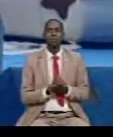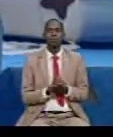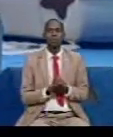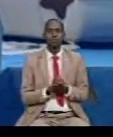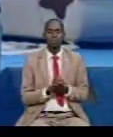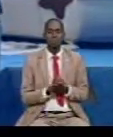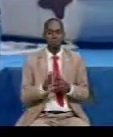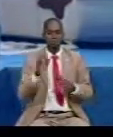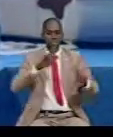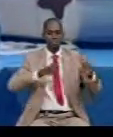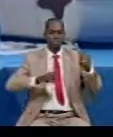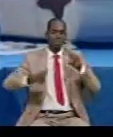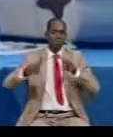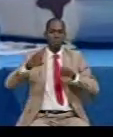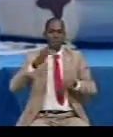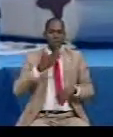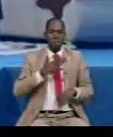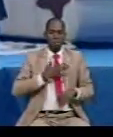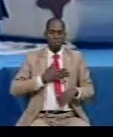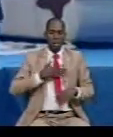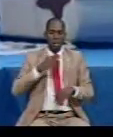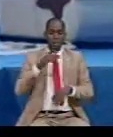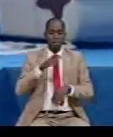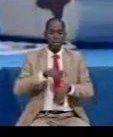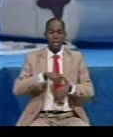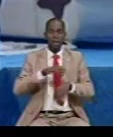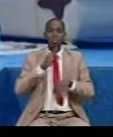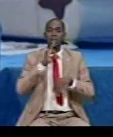My time has come.